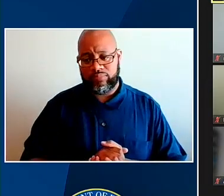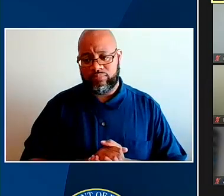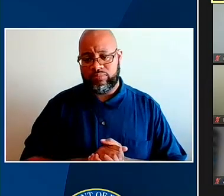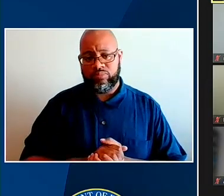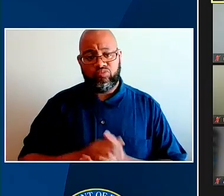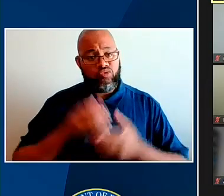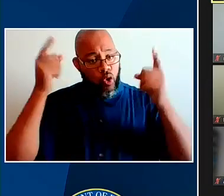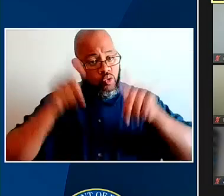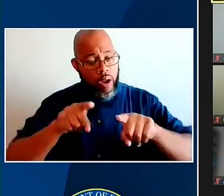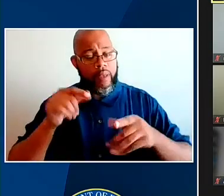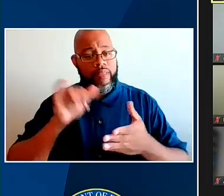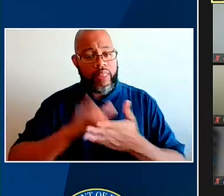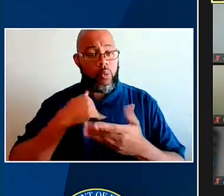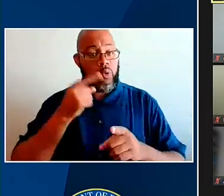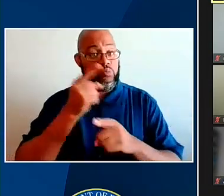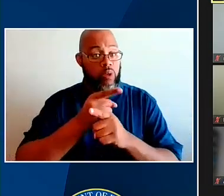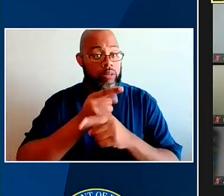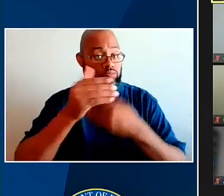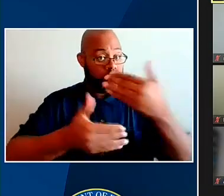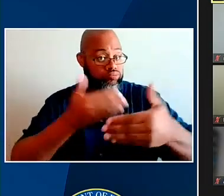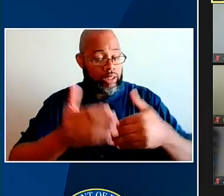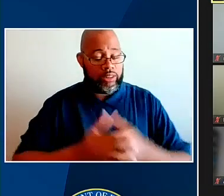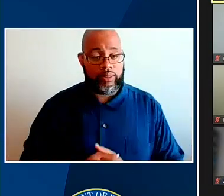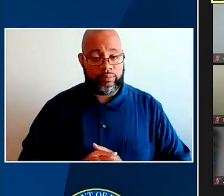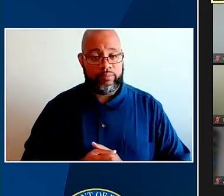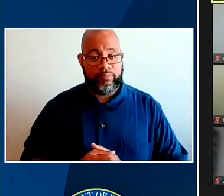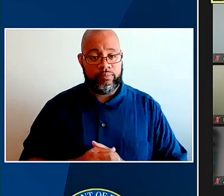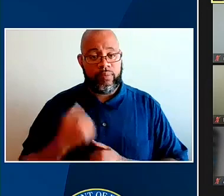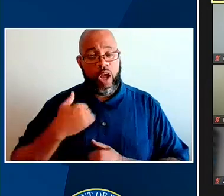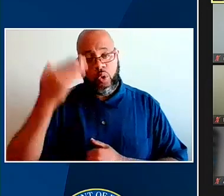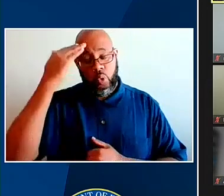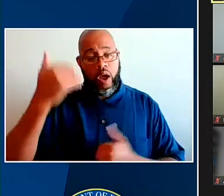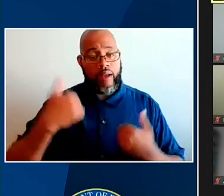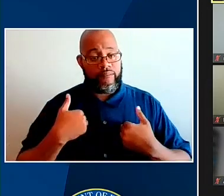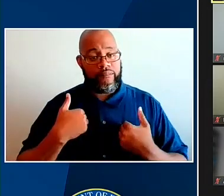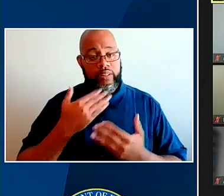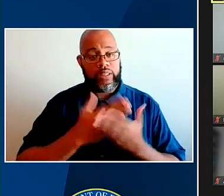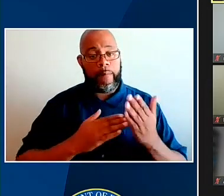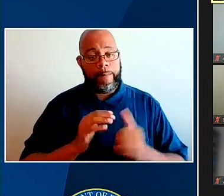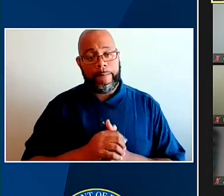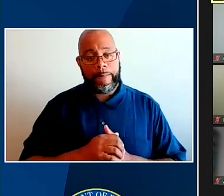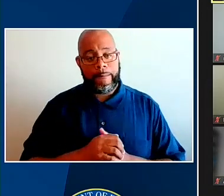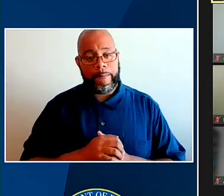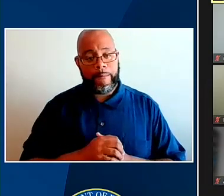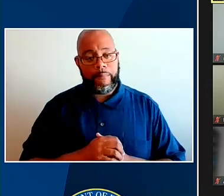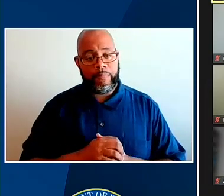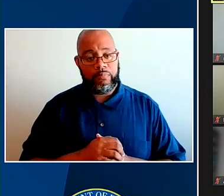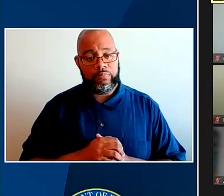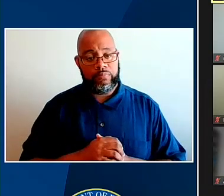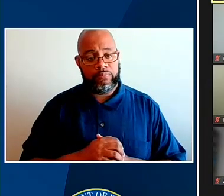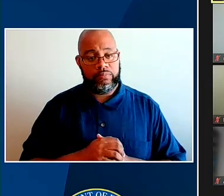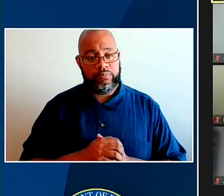agreement that we're moving in the right direction. I know that we have some disparity of opinion